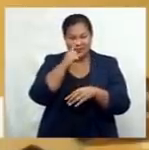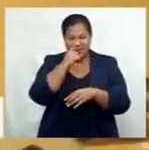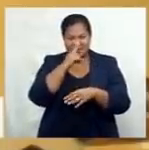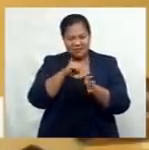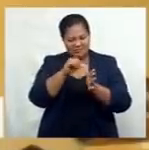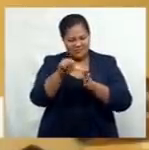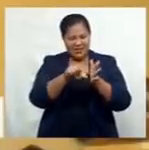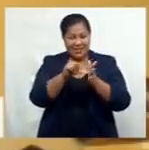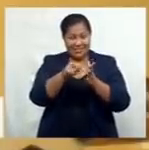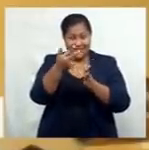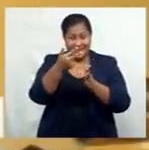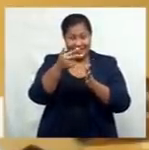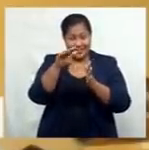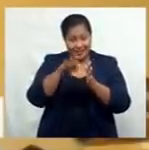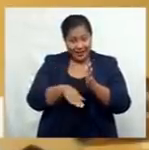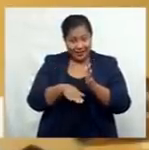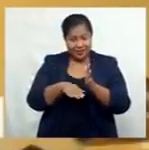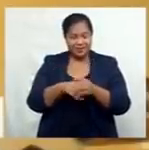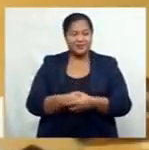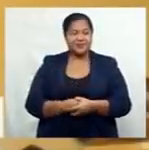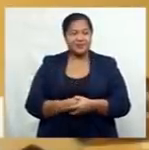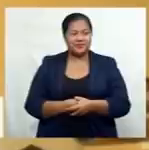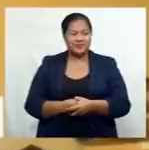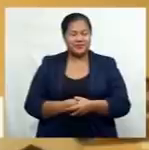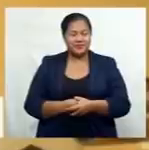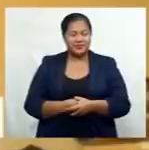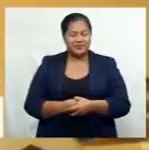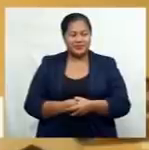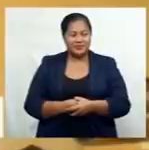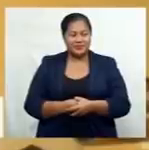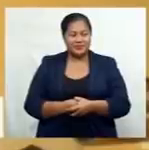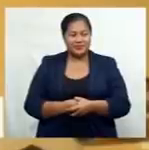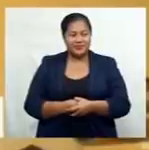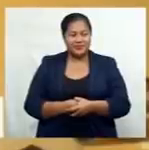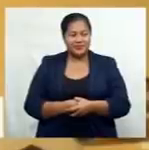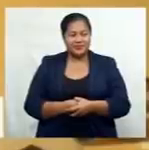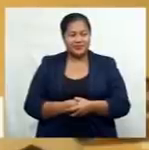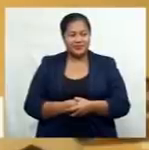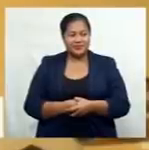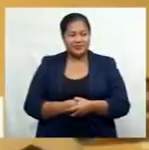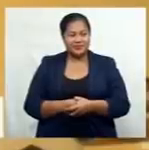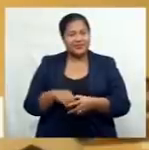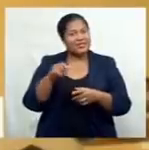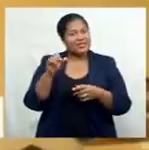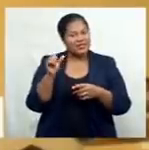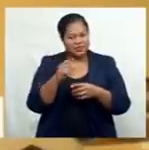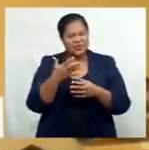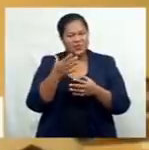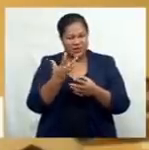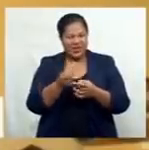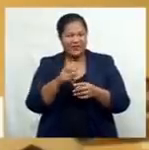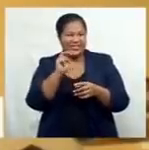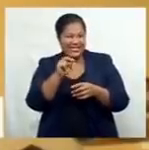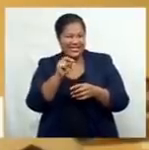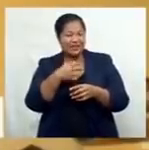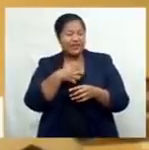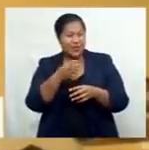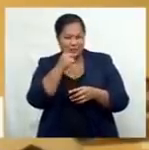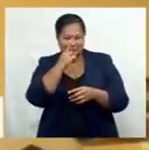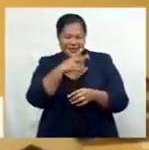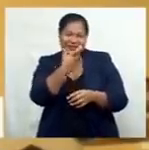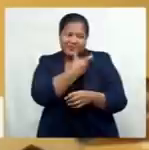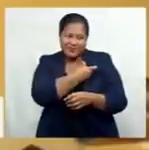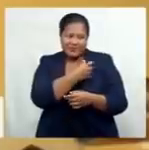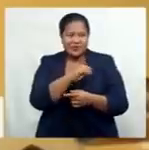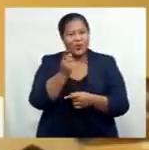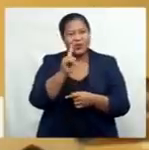the age of 18, which is the level we're vaccinating above. And so we want to see